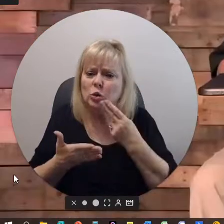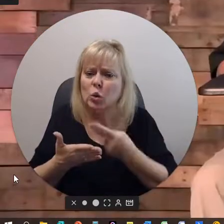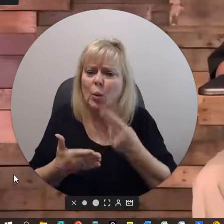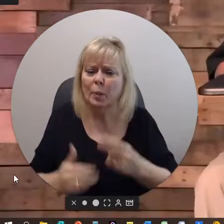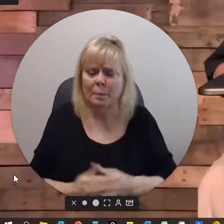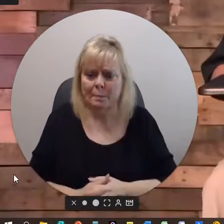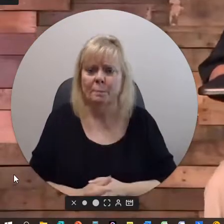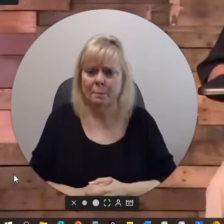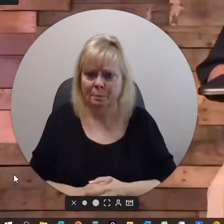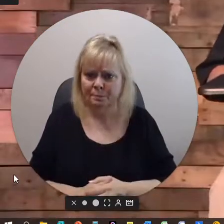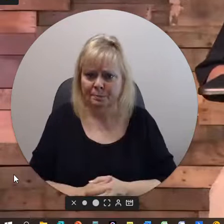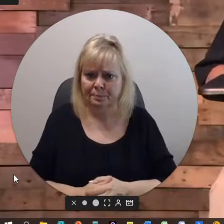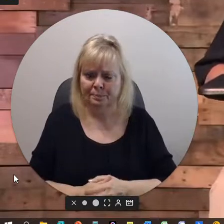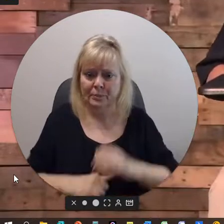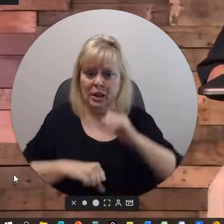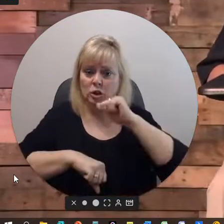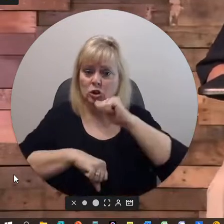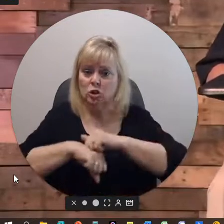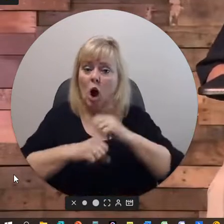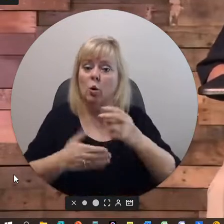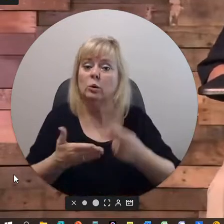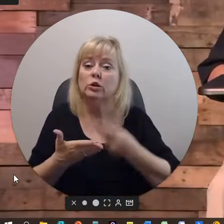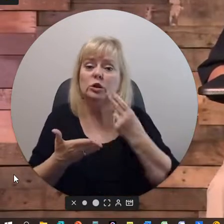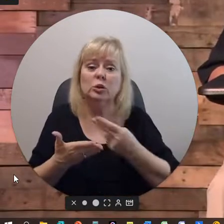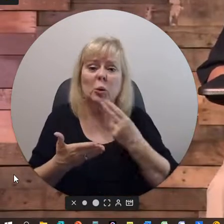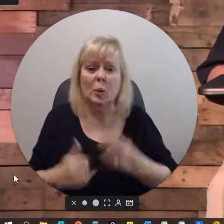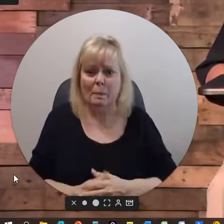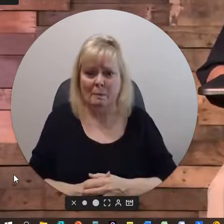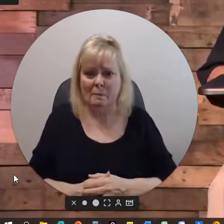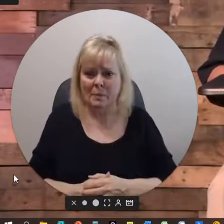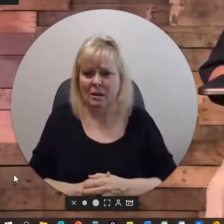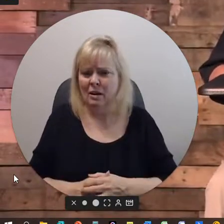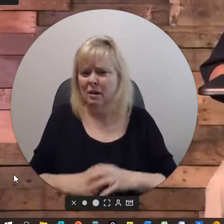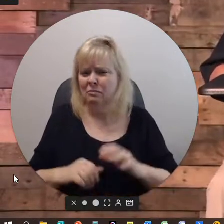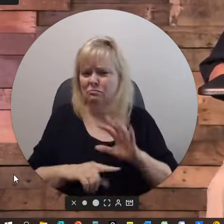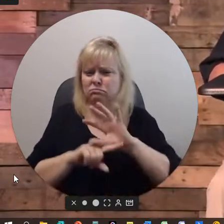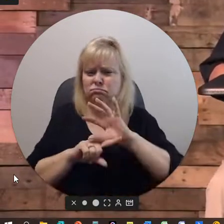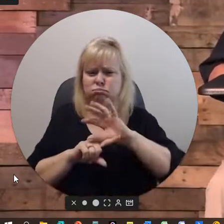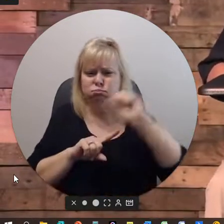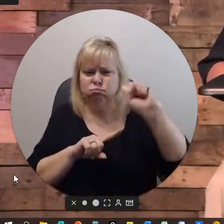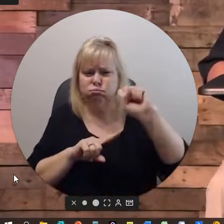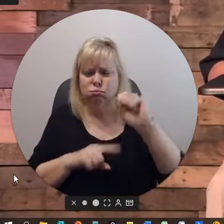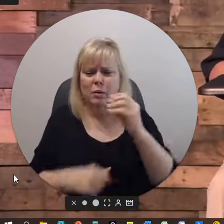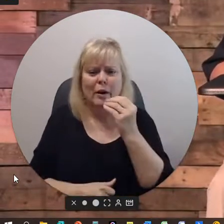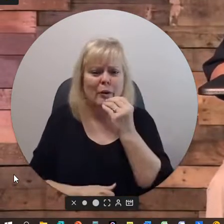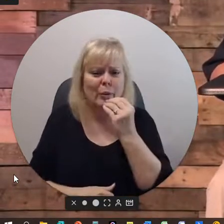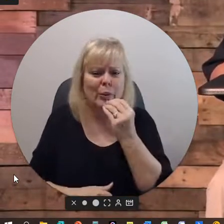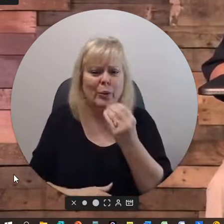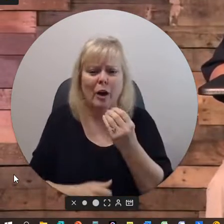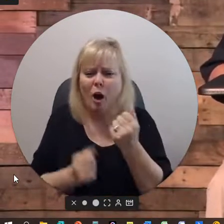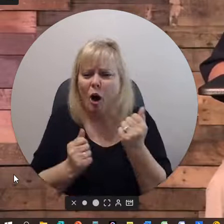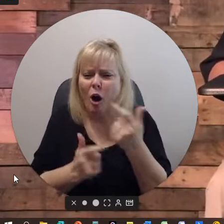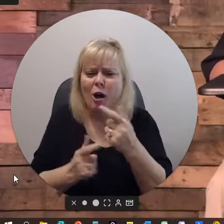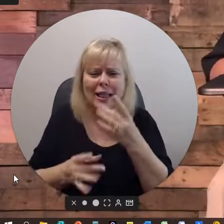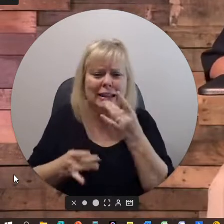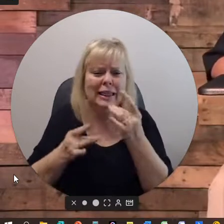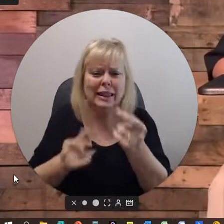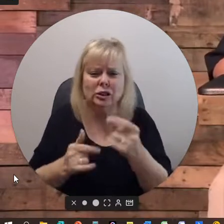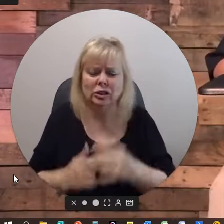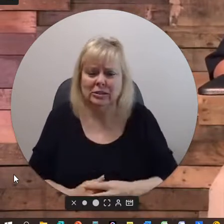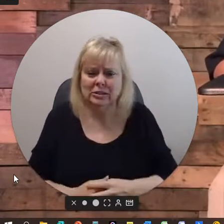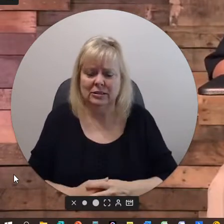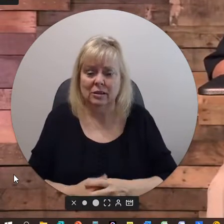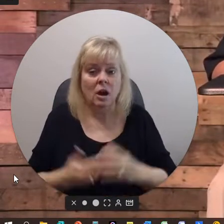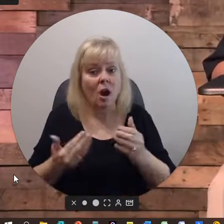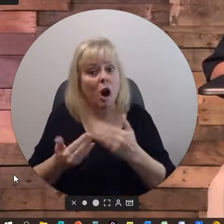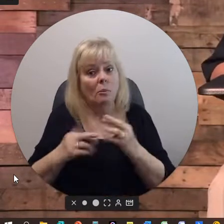Stone soup, a magnificent and fantastical dish that, as he said to each one, is almost ready.